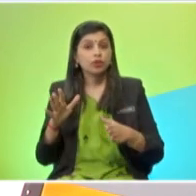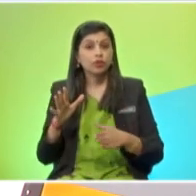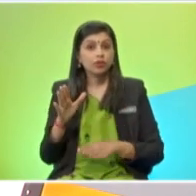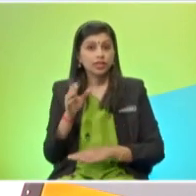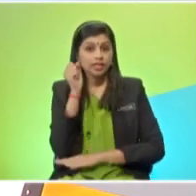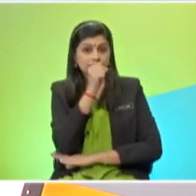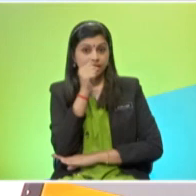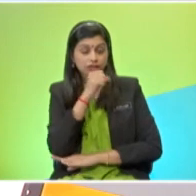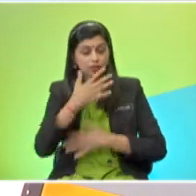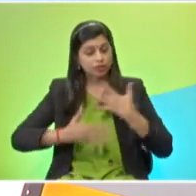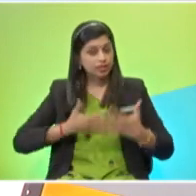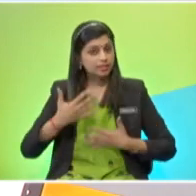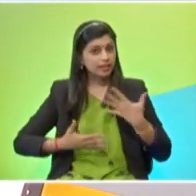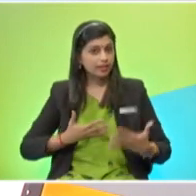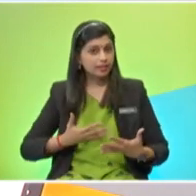now,